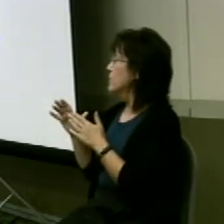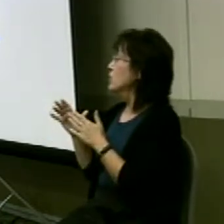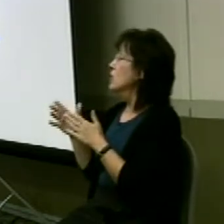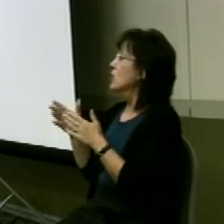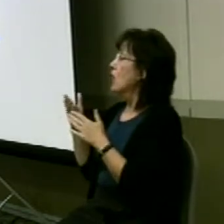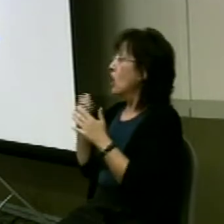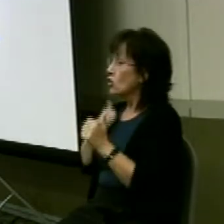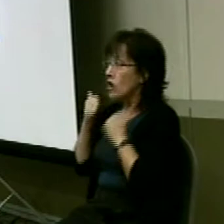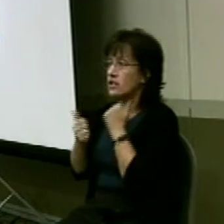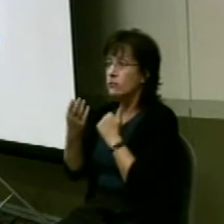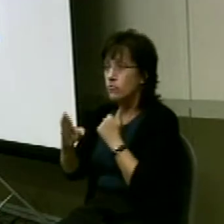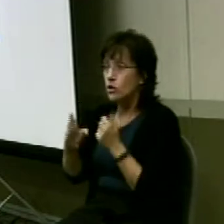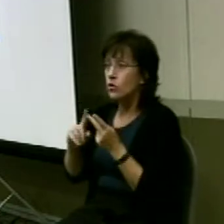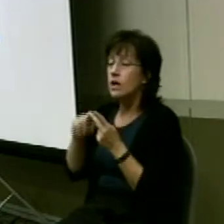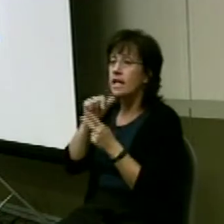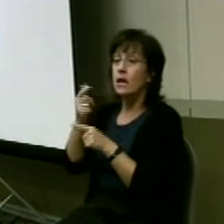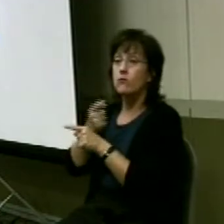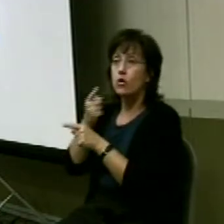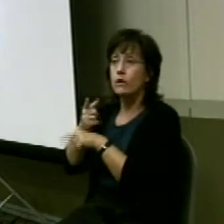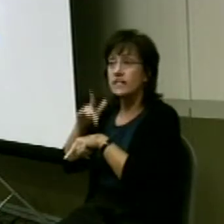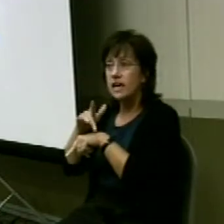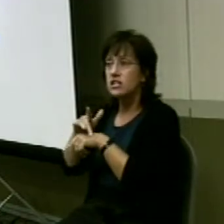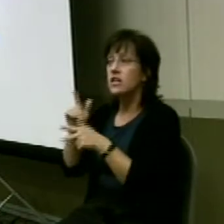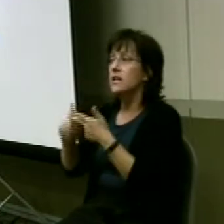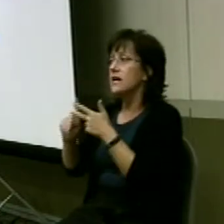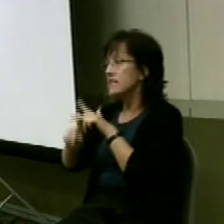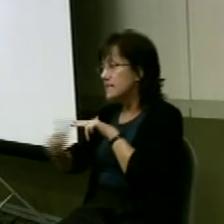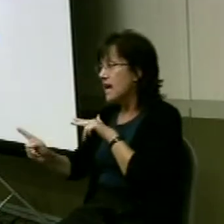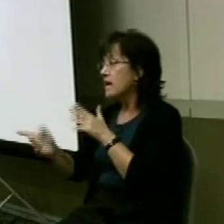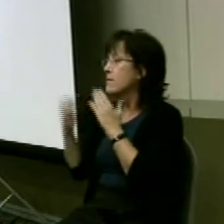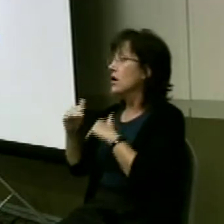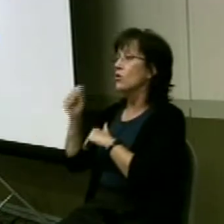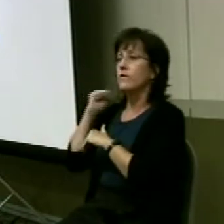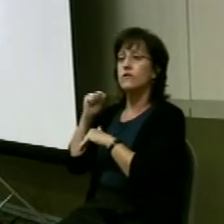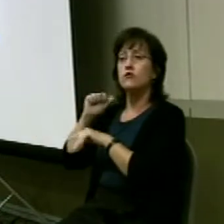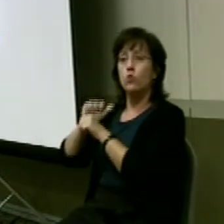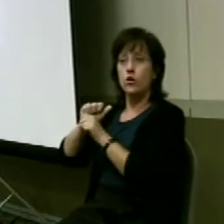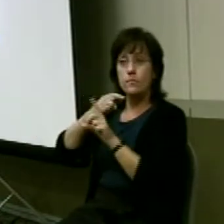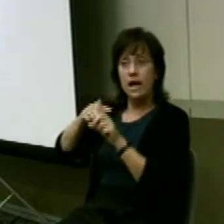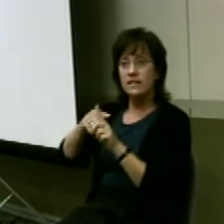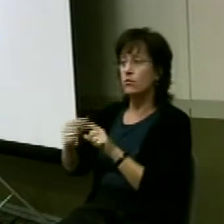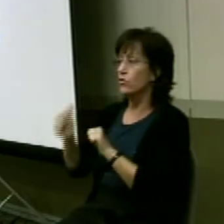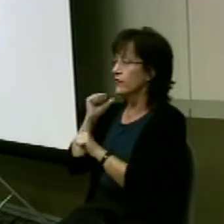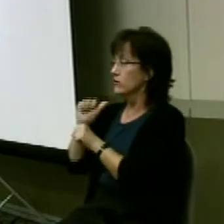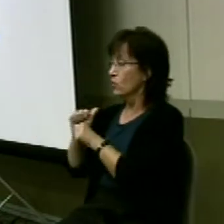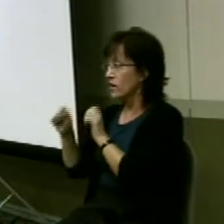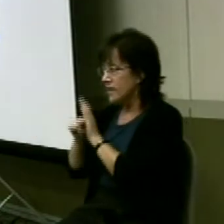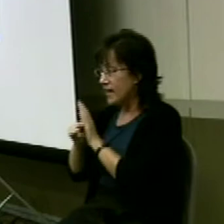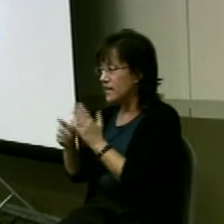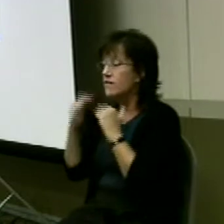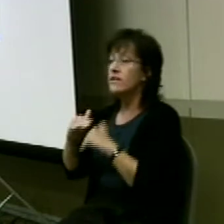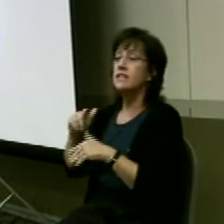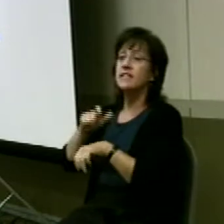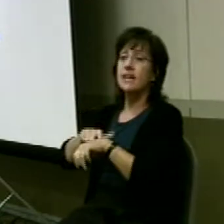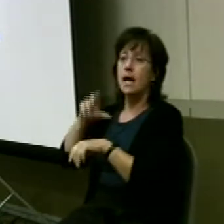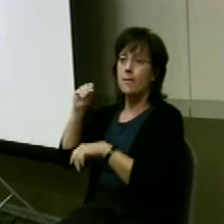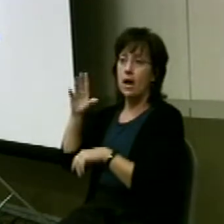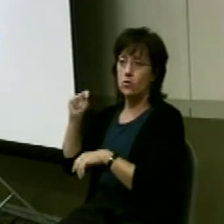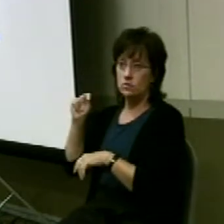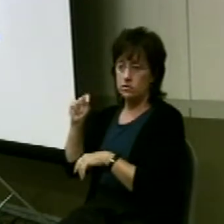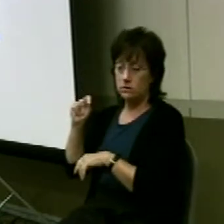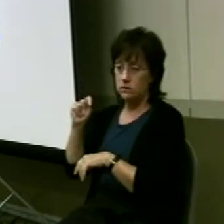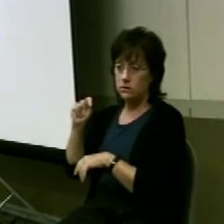as follows: aggression was blue, inappropriate touching, escape, refusal to work positively, refusal to